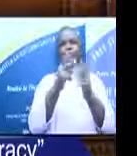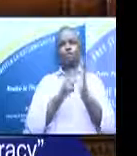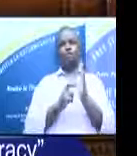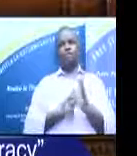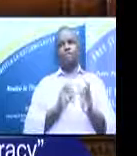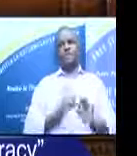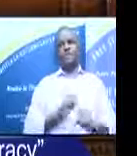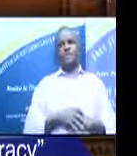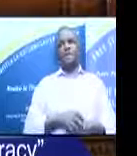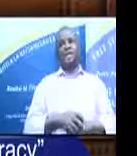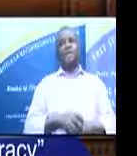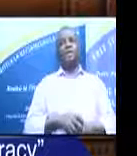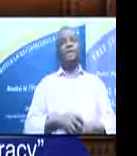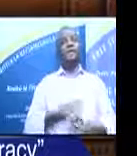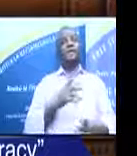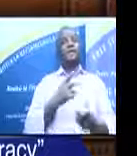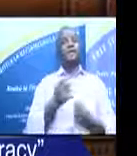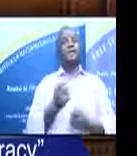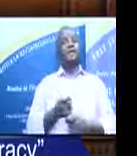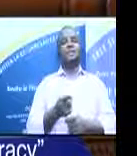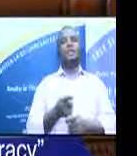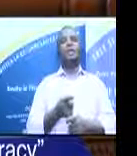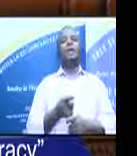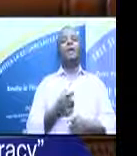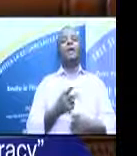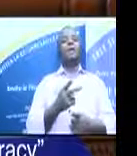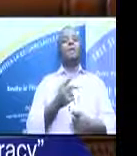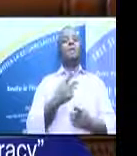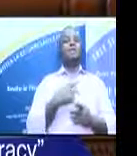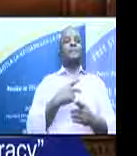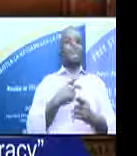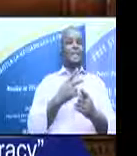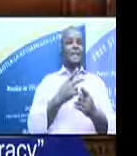processes. This resulted in the